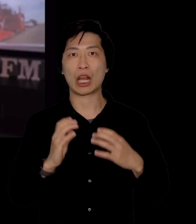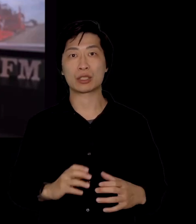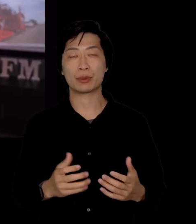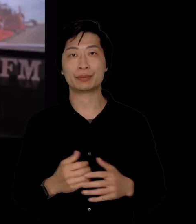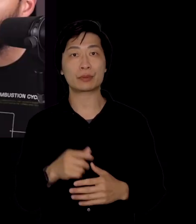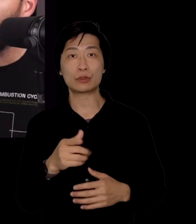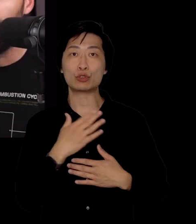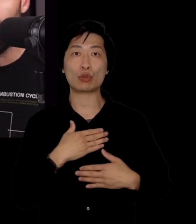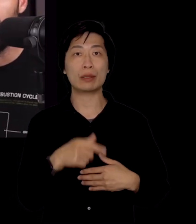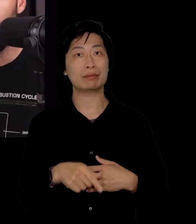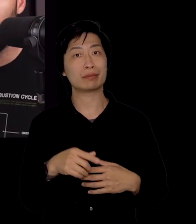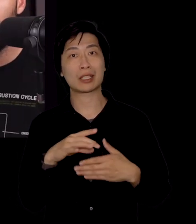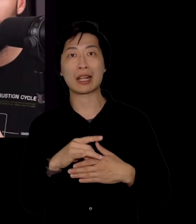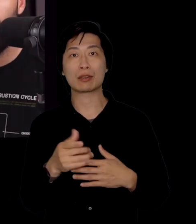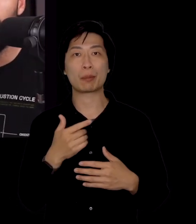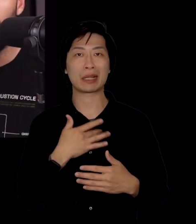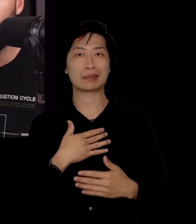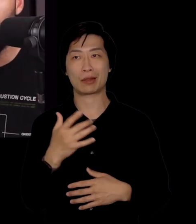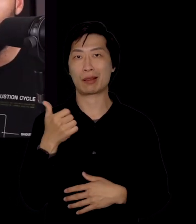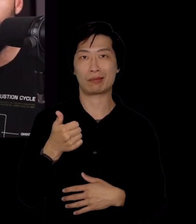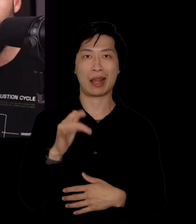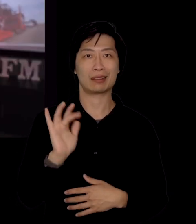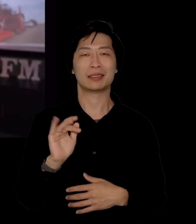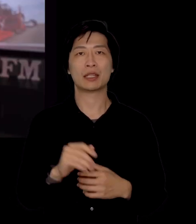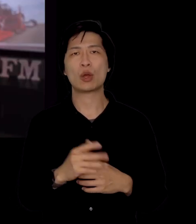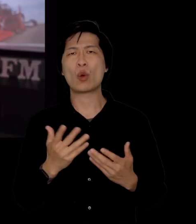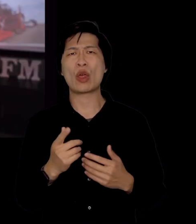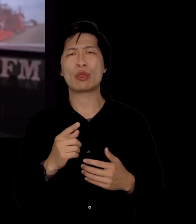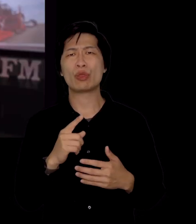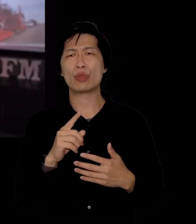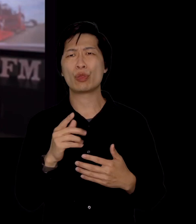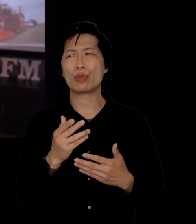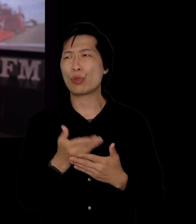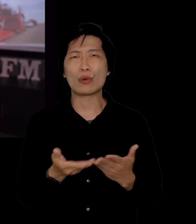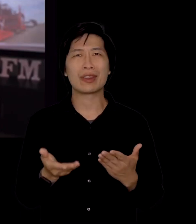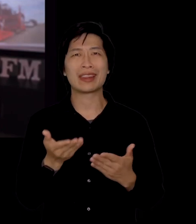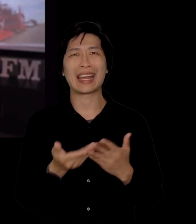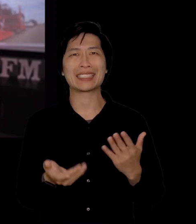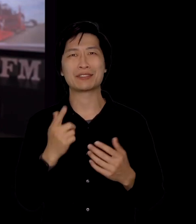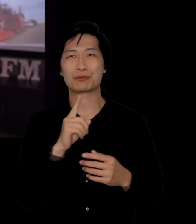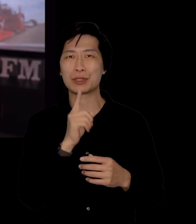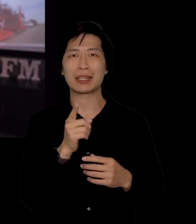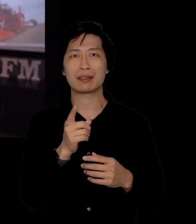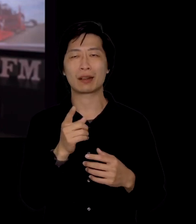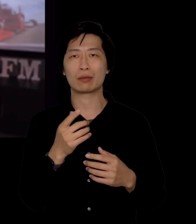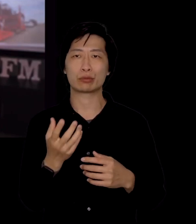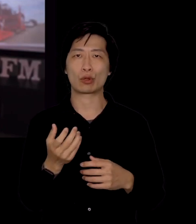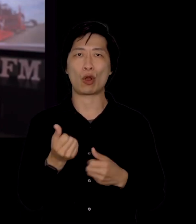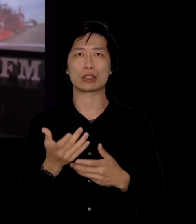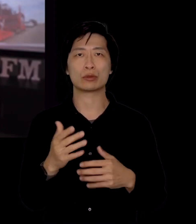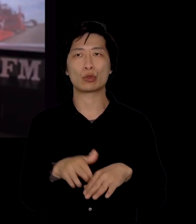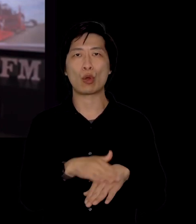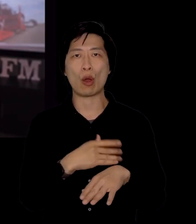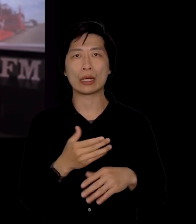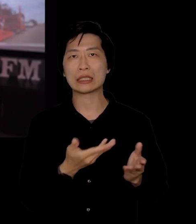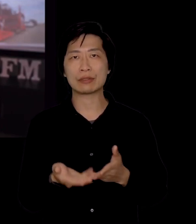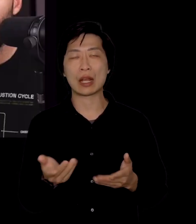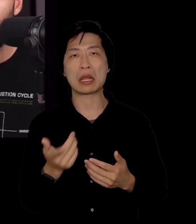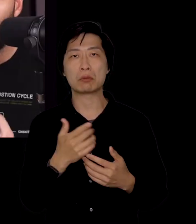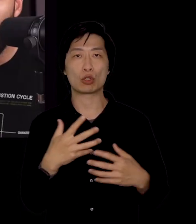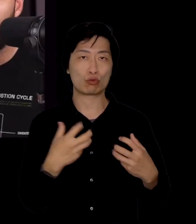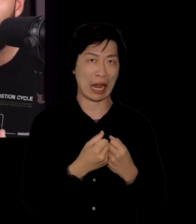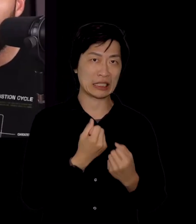suckers to customers. If you're enjoying this content so far, I would love it if you throw me a like. What are those things? What are those primary things that are holding up deliveries most likely at this